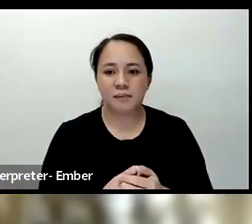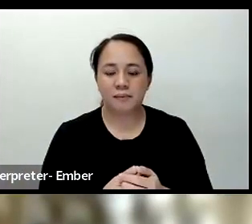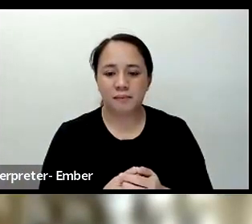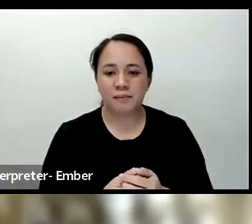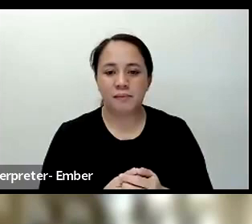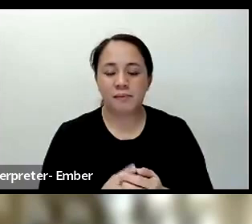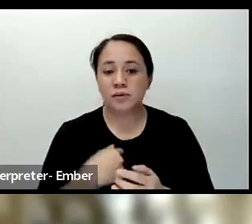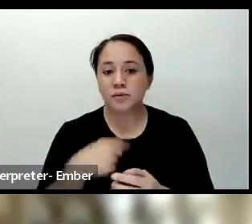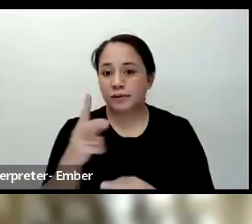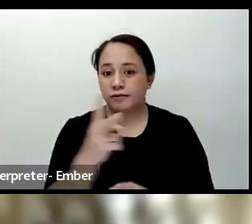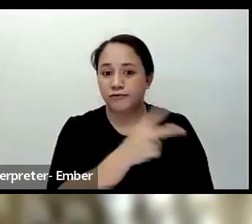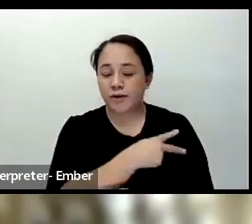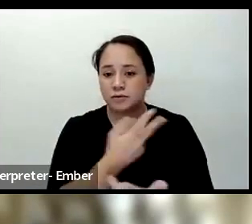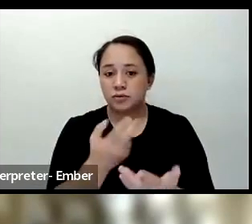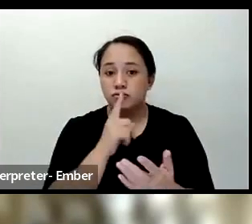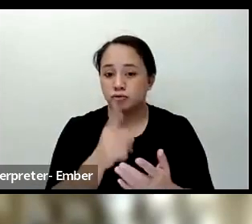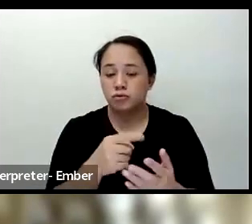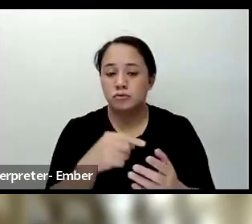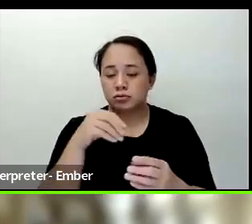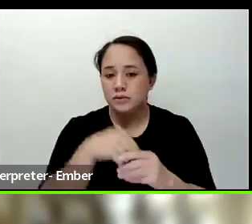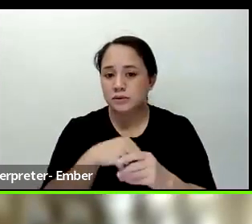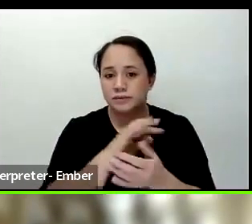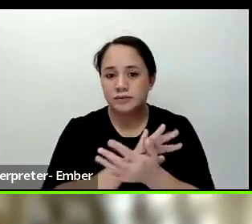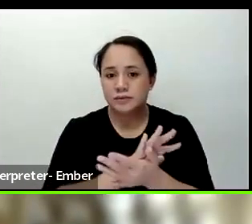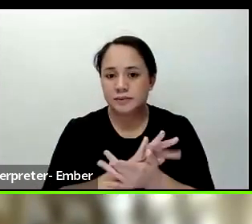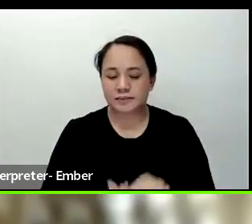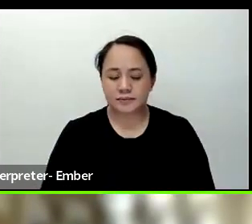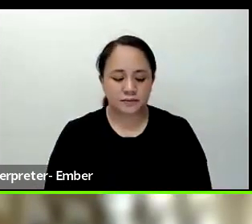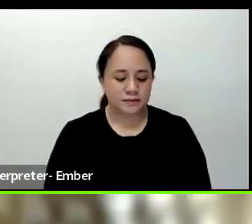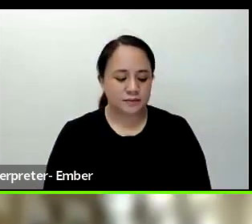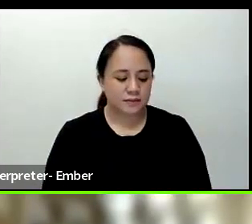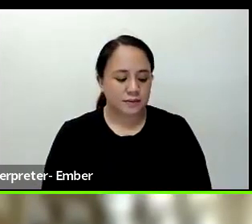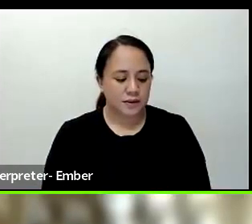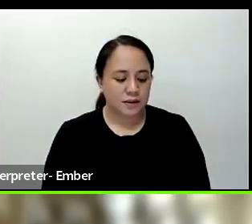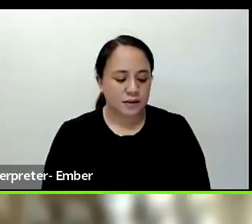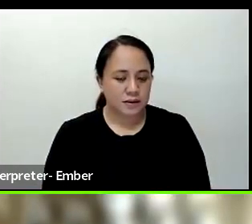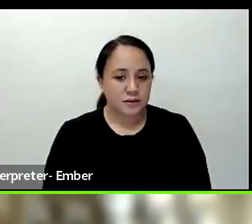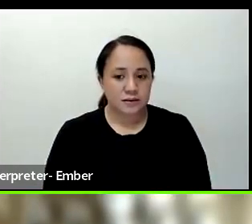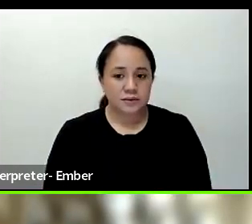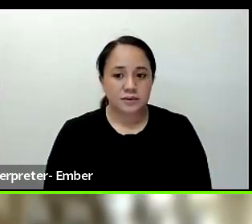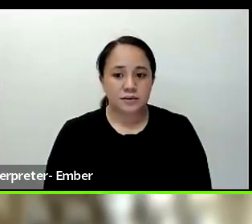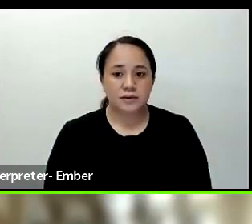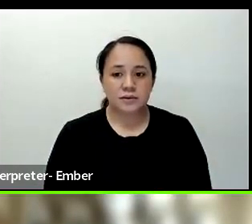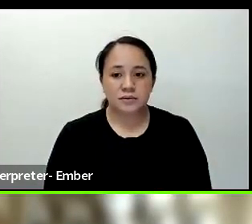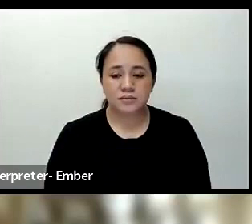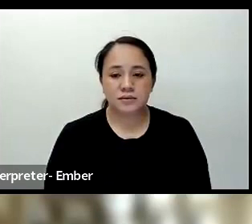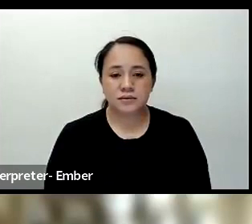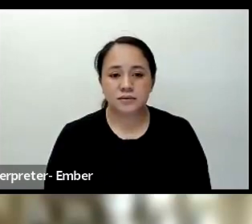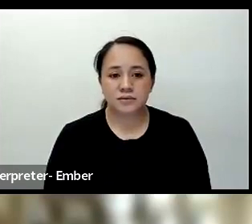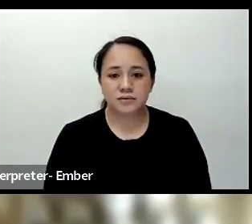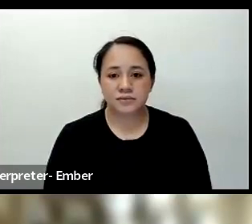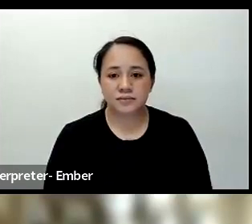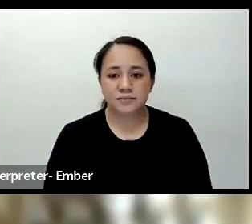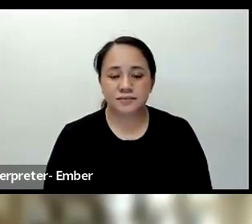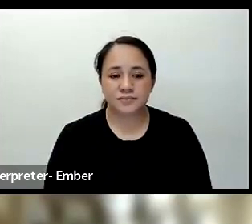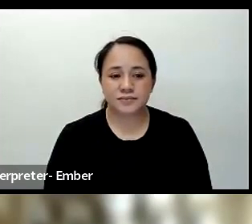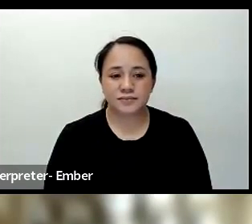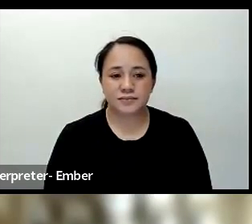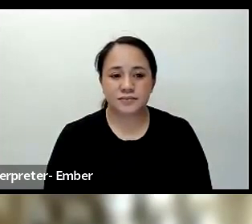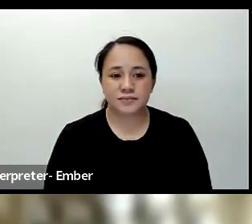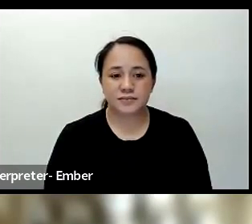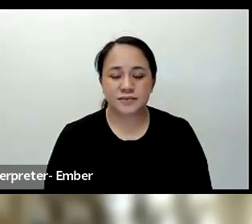the vaccine ended the pandemic. Mm-hmm. Nico? Yeah, hello, Professor Elma. Historically, they